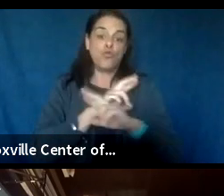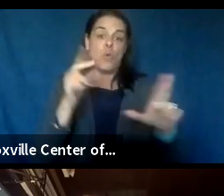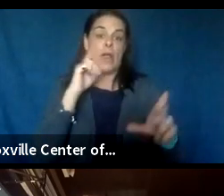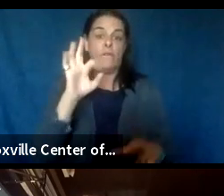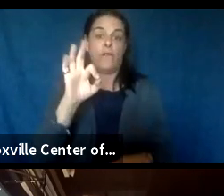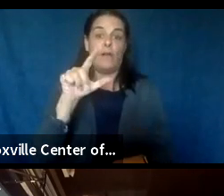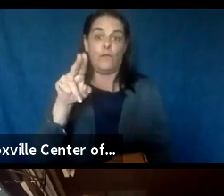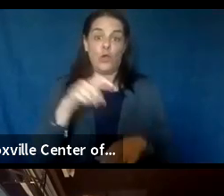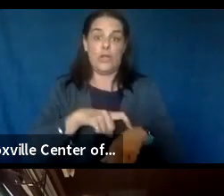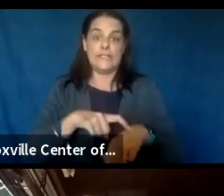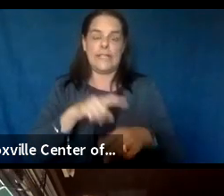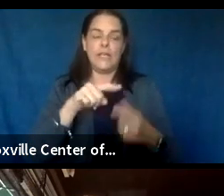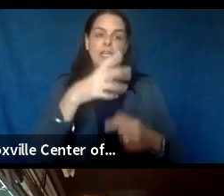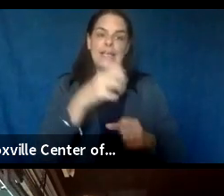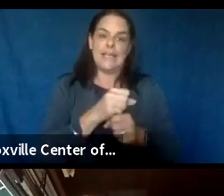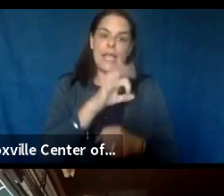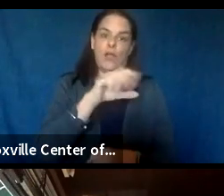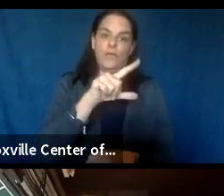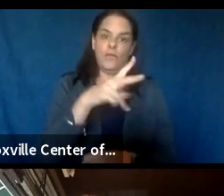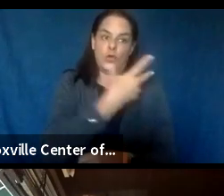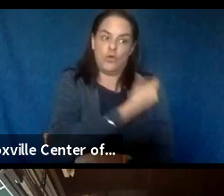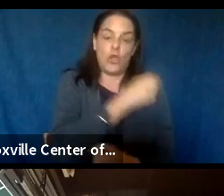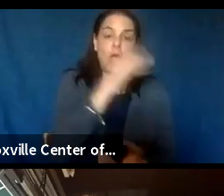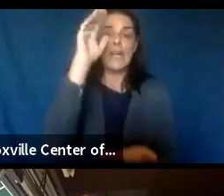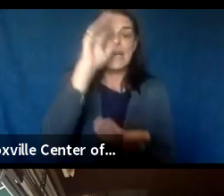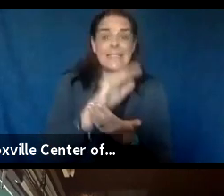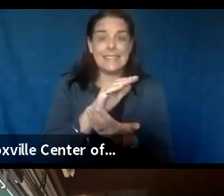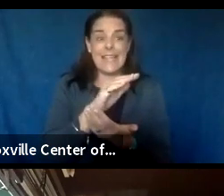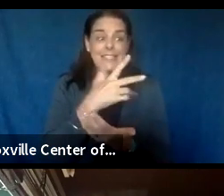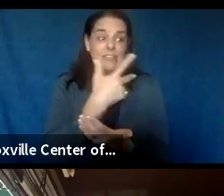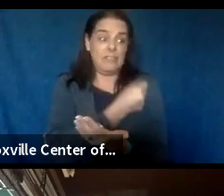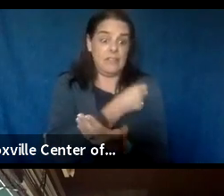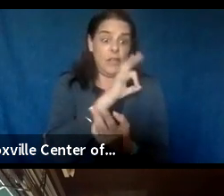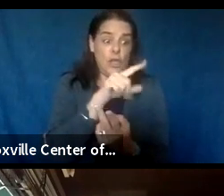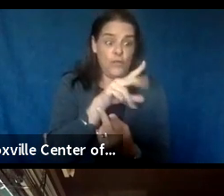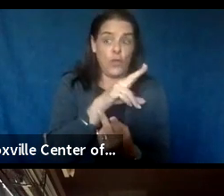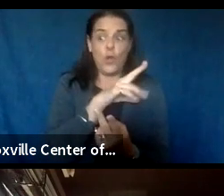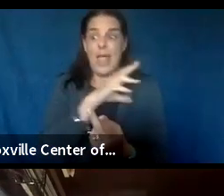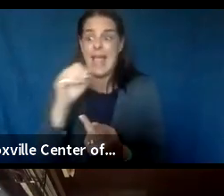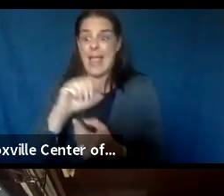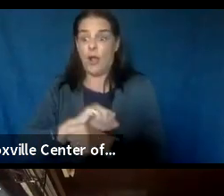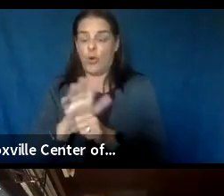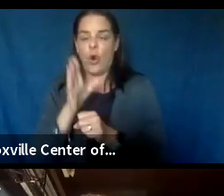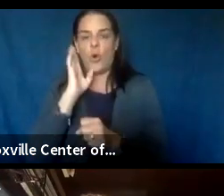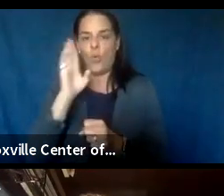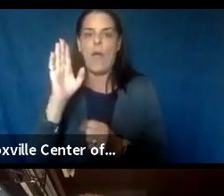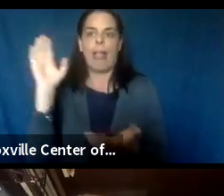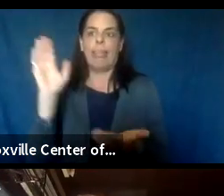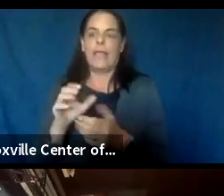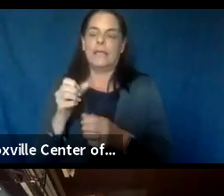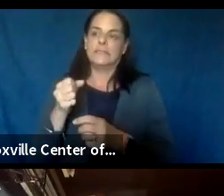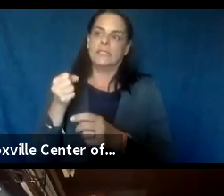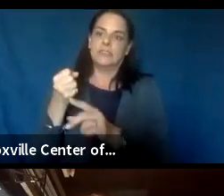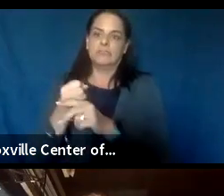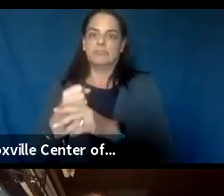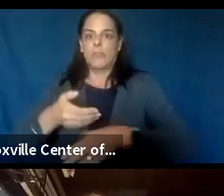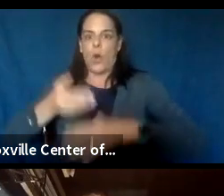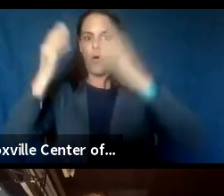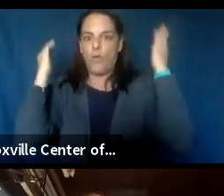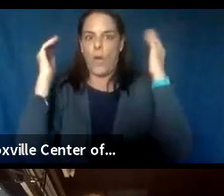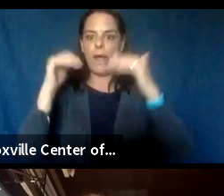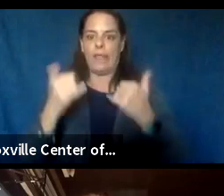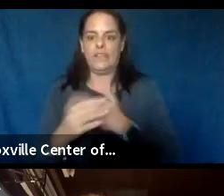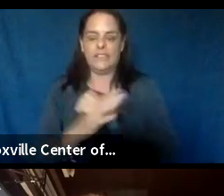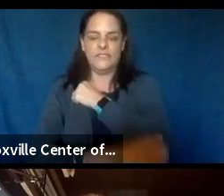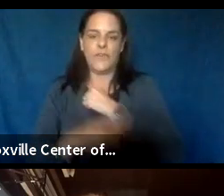lessen the impact flu and coronavirus together will have on our overtaxed medical system this fall and winter. I also